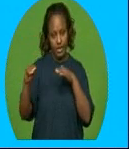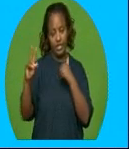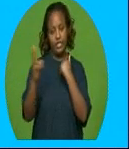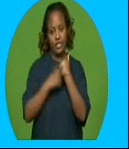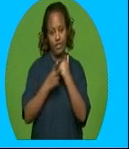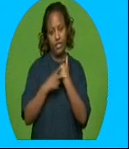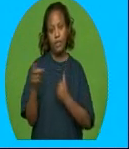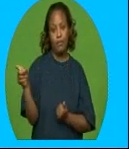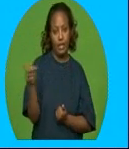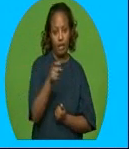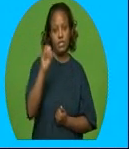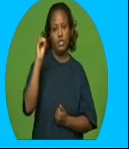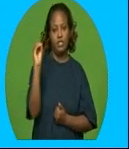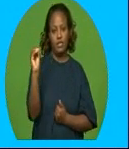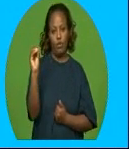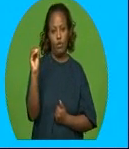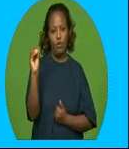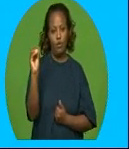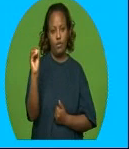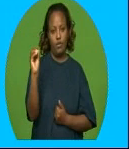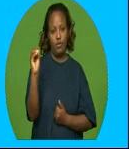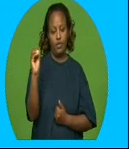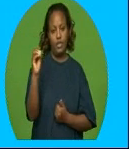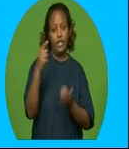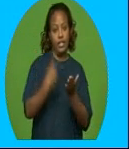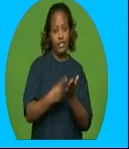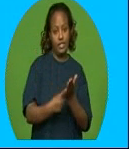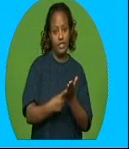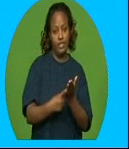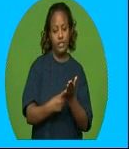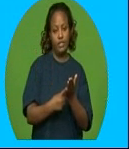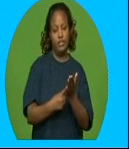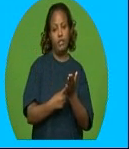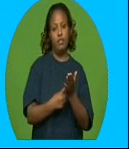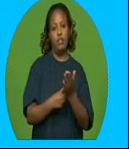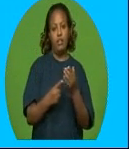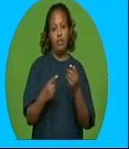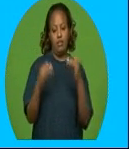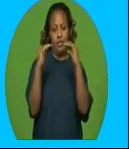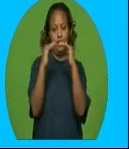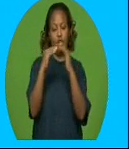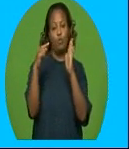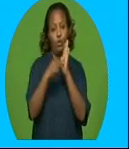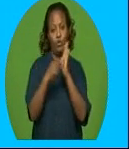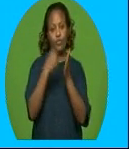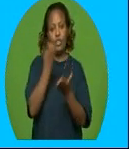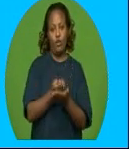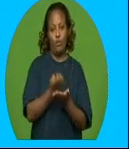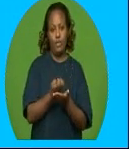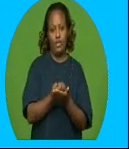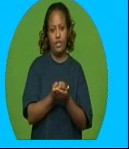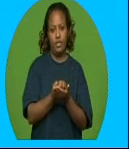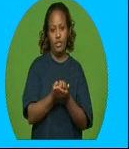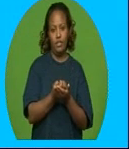million birr, savings becomes 0. Hence, This is the break-even point of